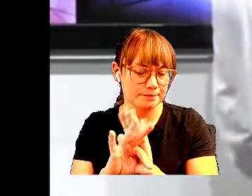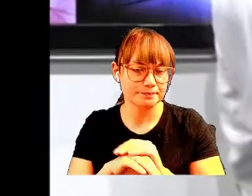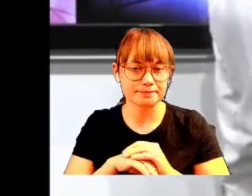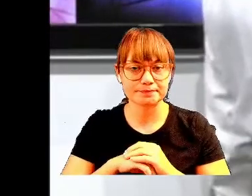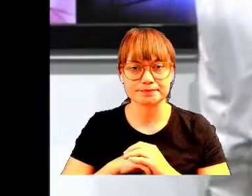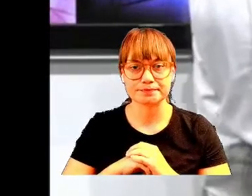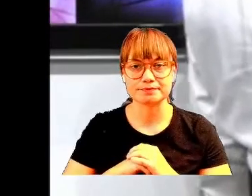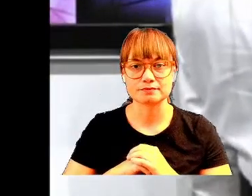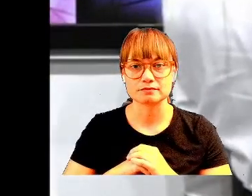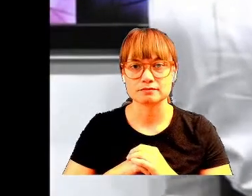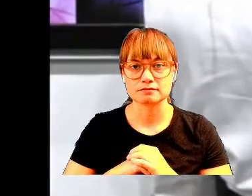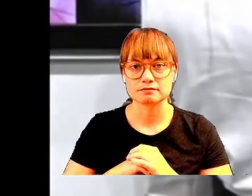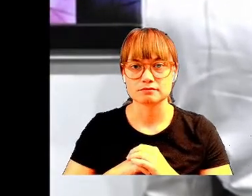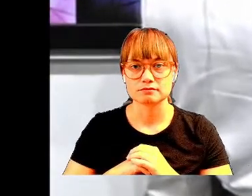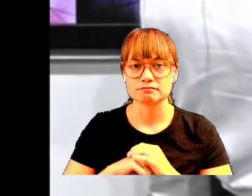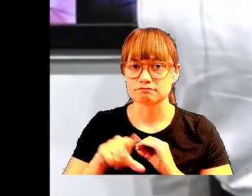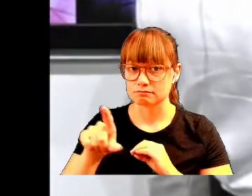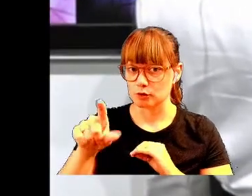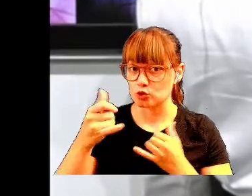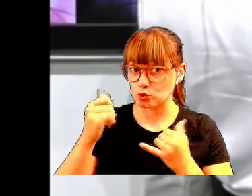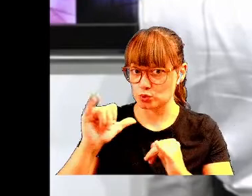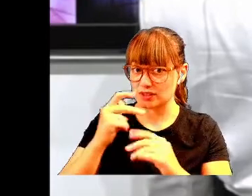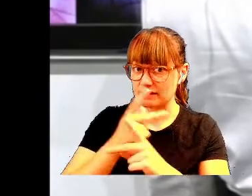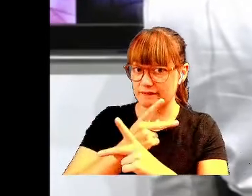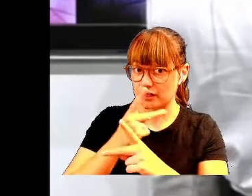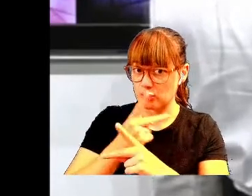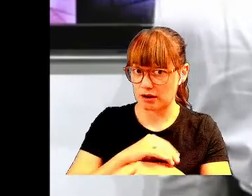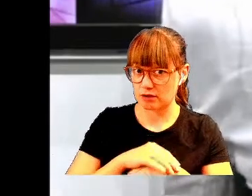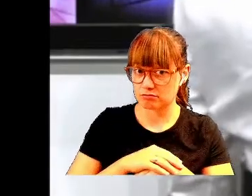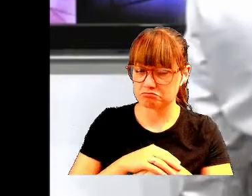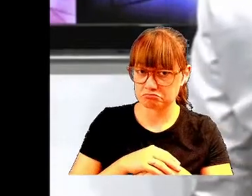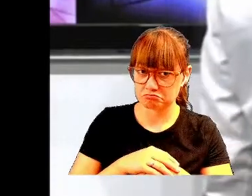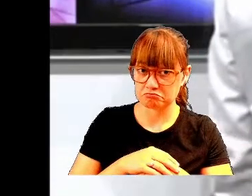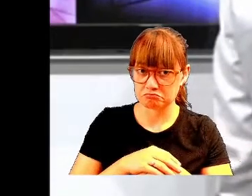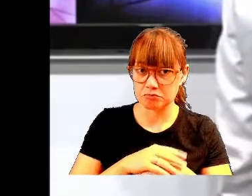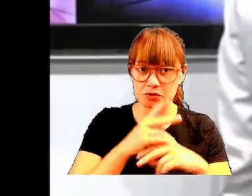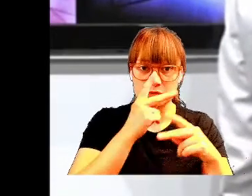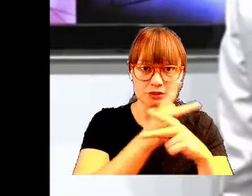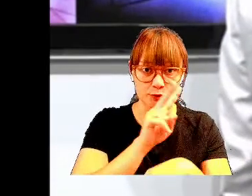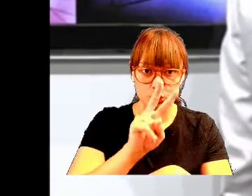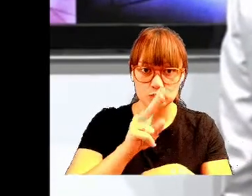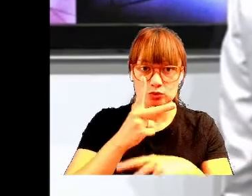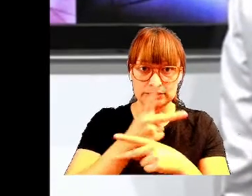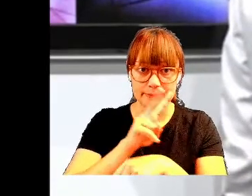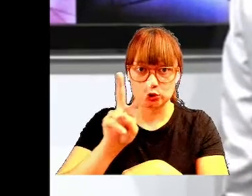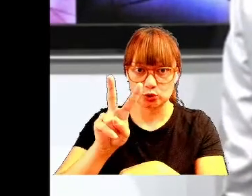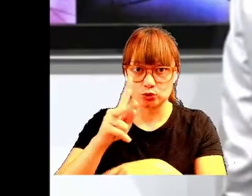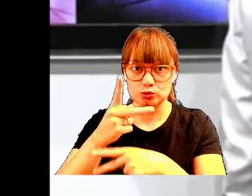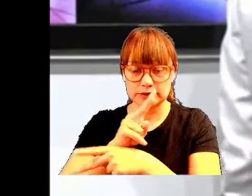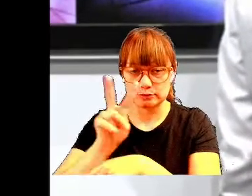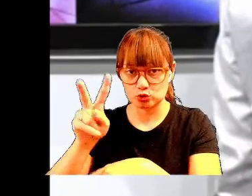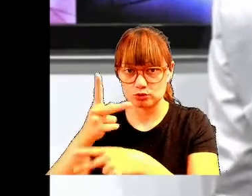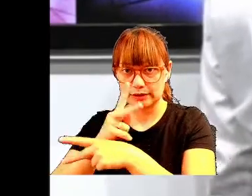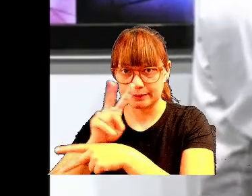Could we have figured it out up here? Well, we multiply 2 each time. So if we multiply